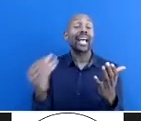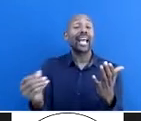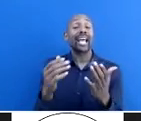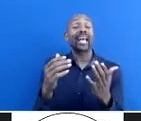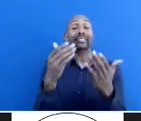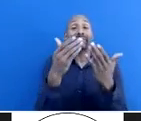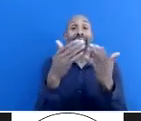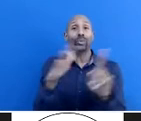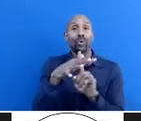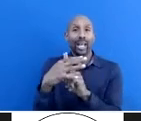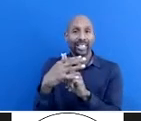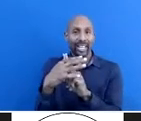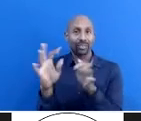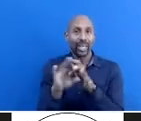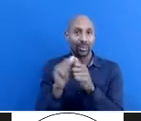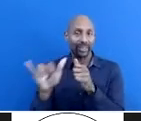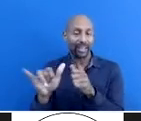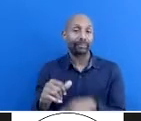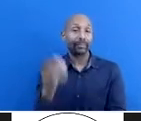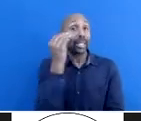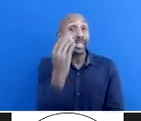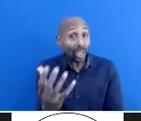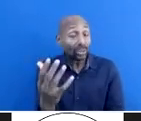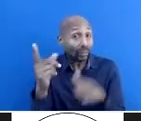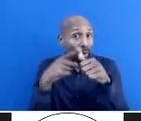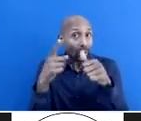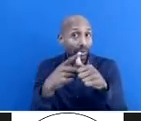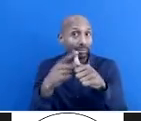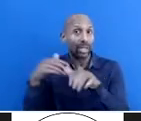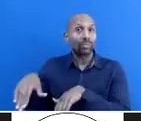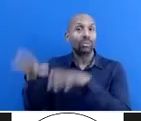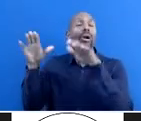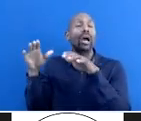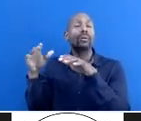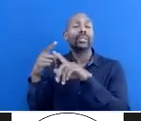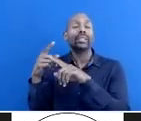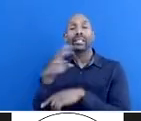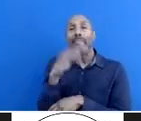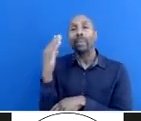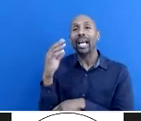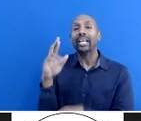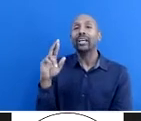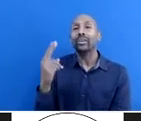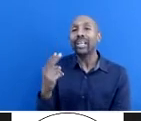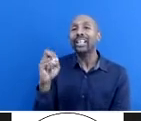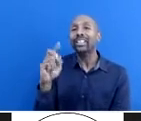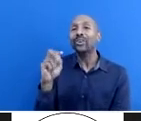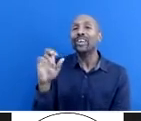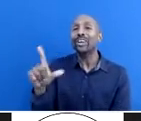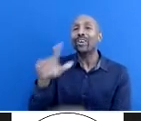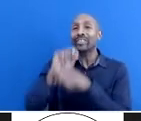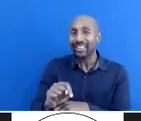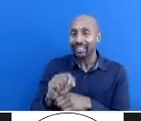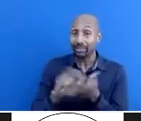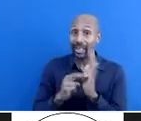off the top that I was raised in a Black rhetorical tradition that prizes call and response. I'm not gonna sit